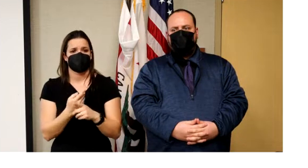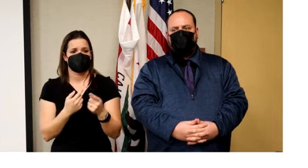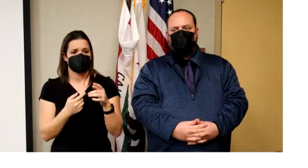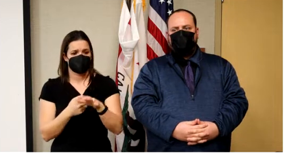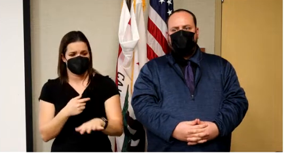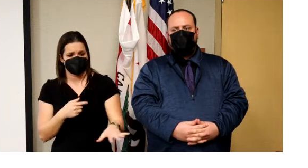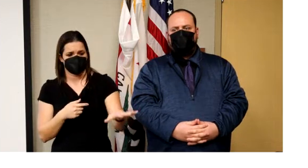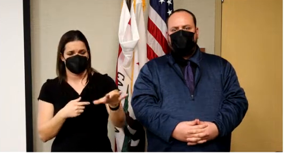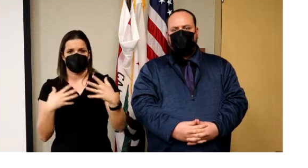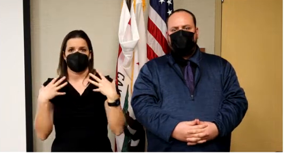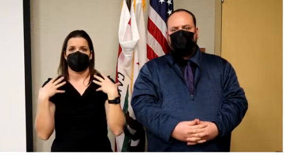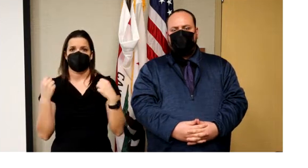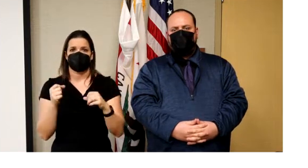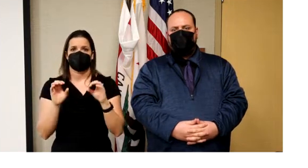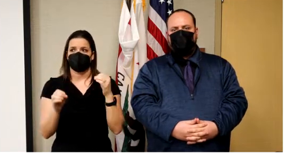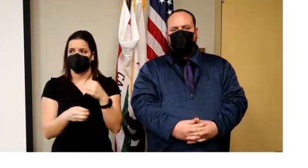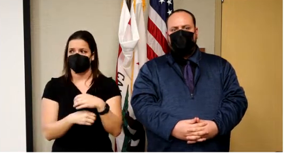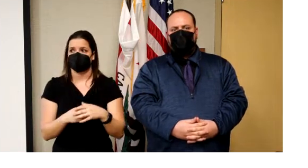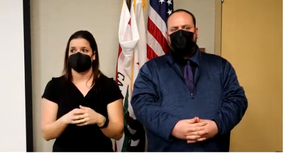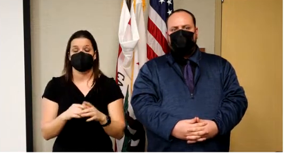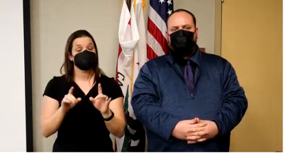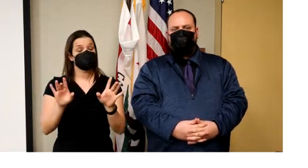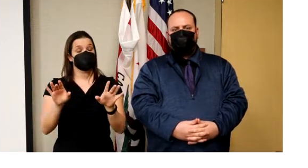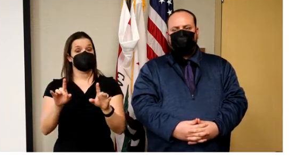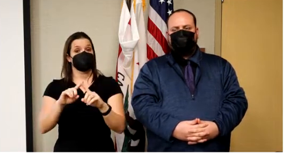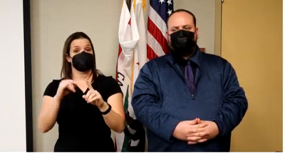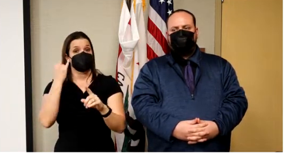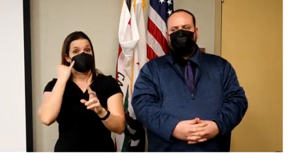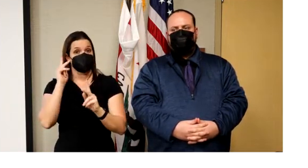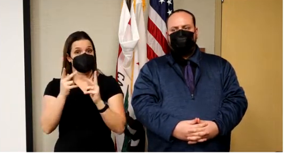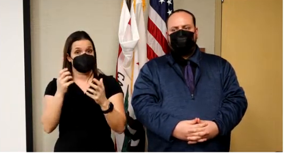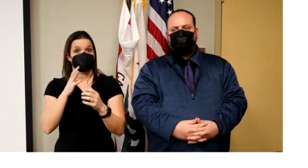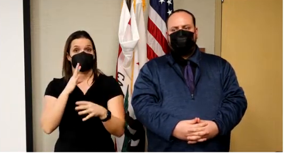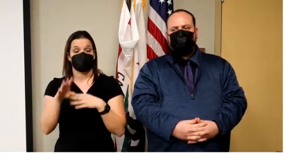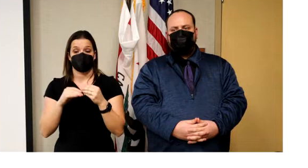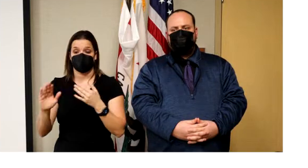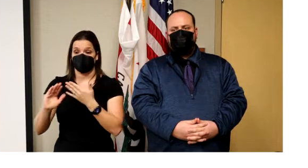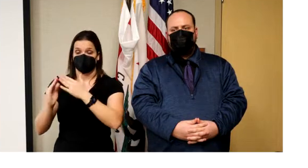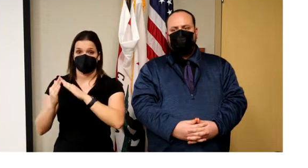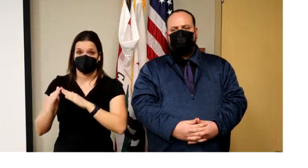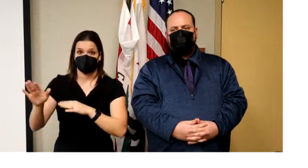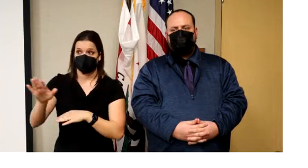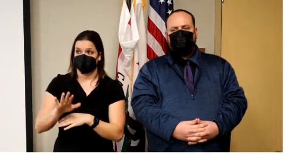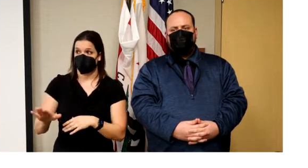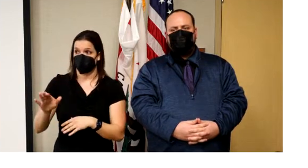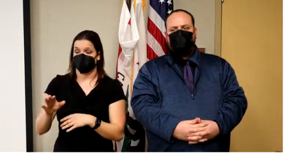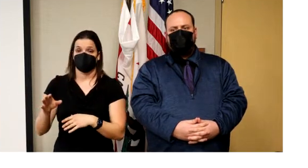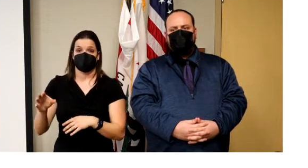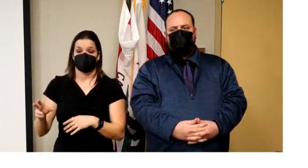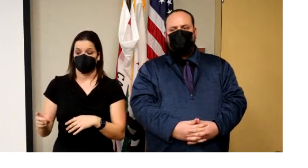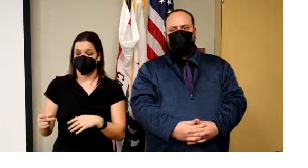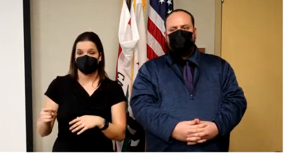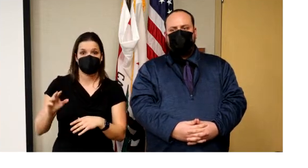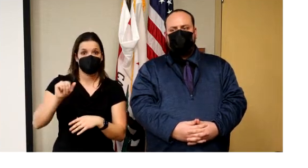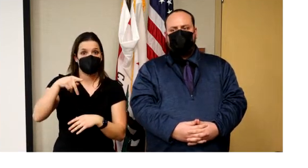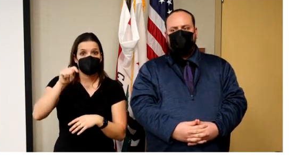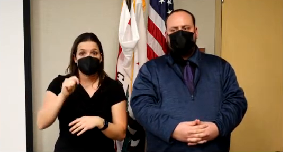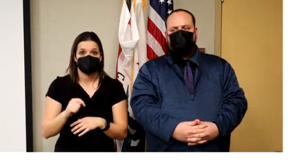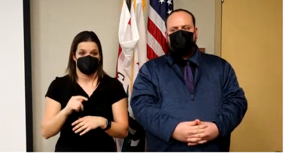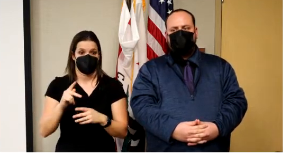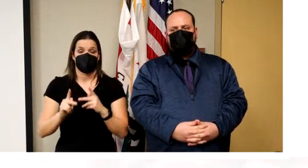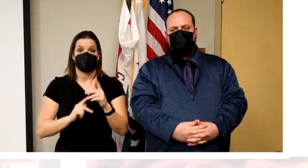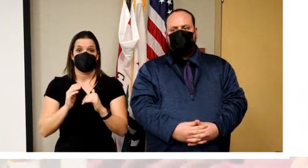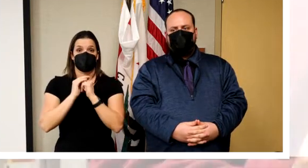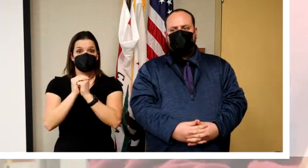to healthcare facilities. But if people want to come in and talk about their community of interest as a local dog park or a place of worship